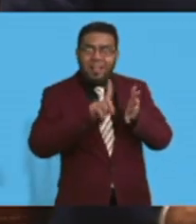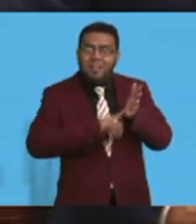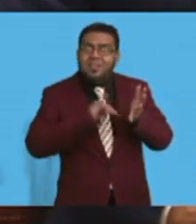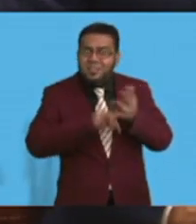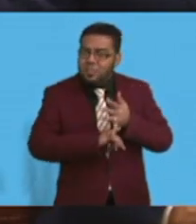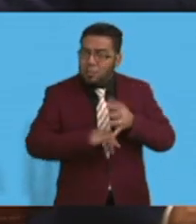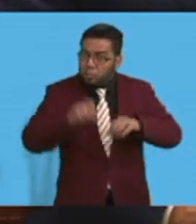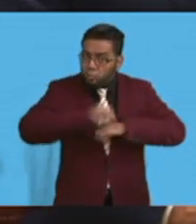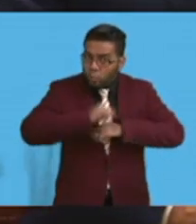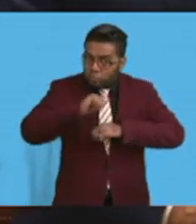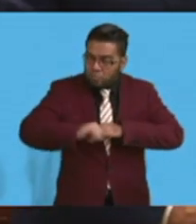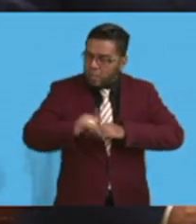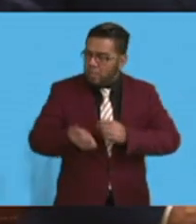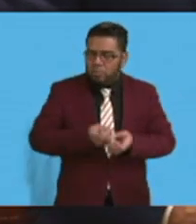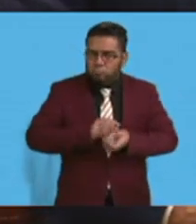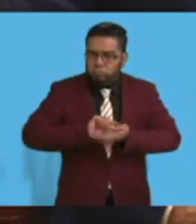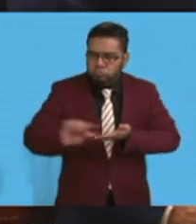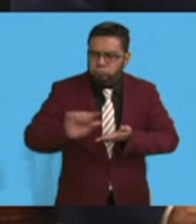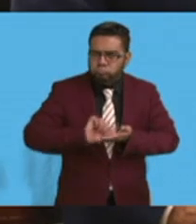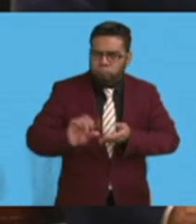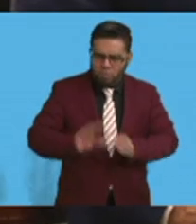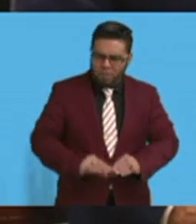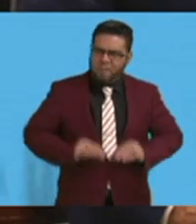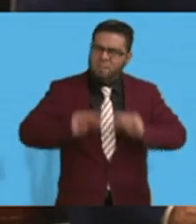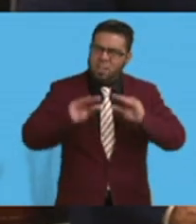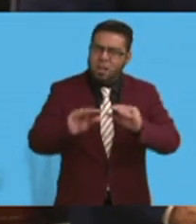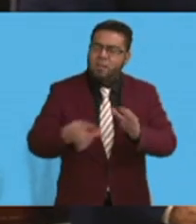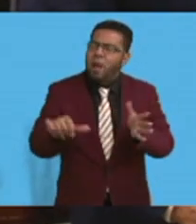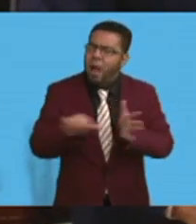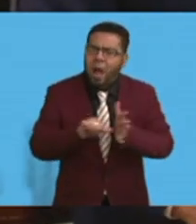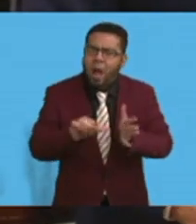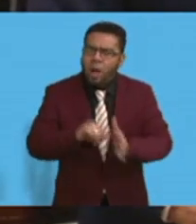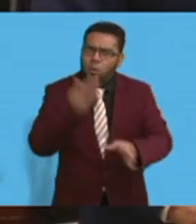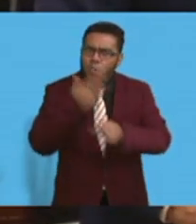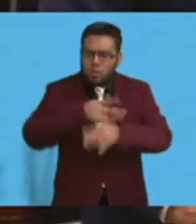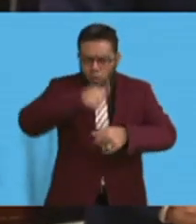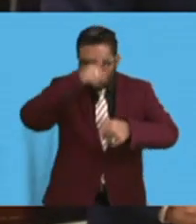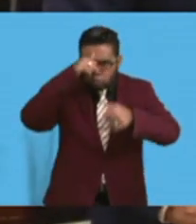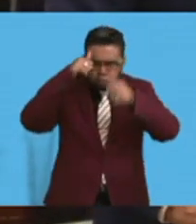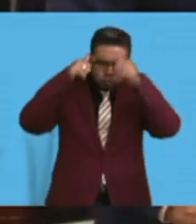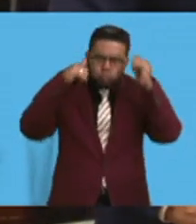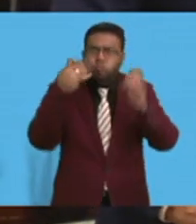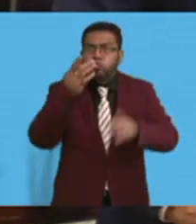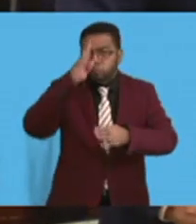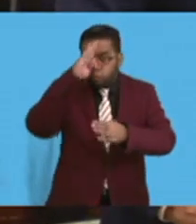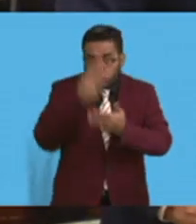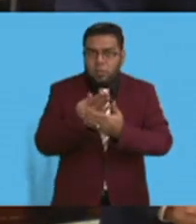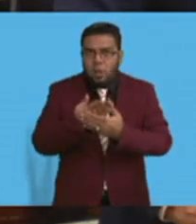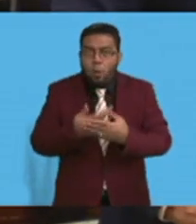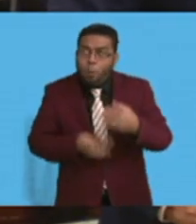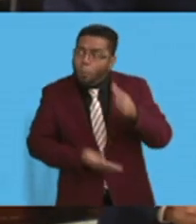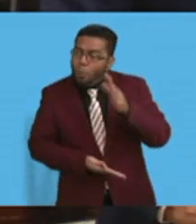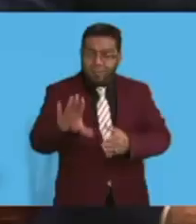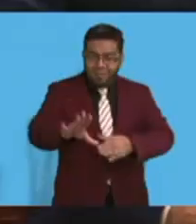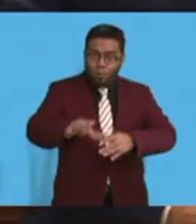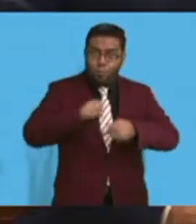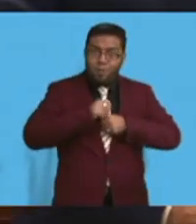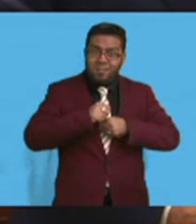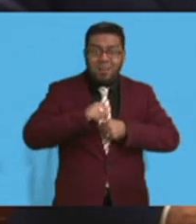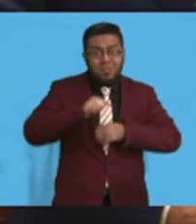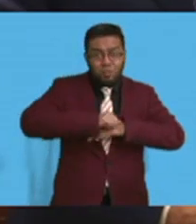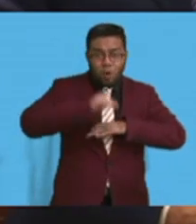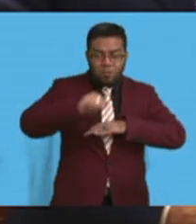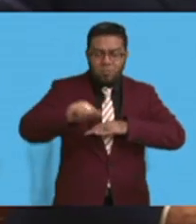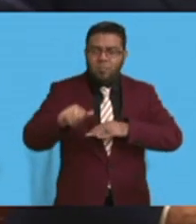in the potential and ability of hard-working Fijian students. And when students go on to a job and pay back their investment, they're really paying on